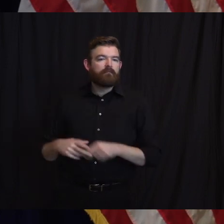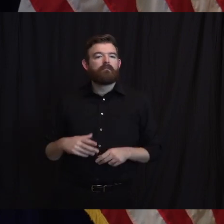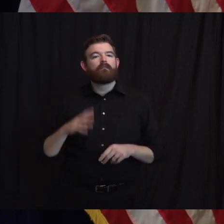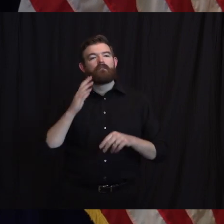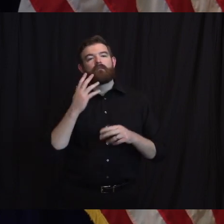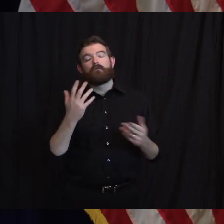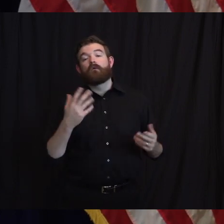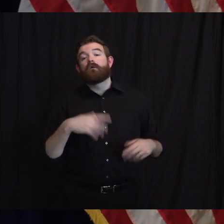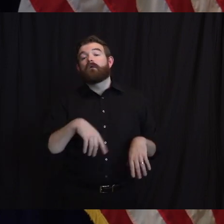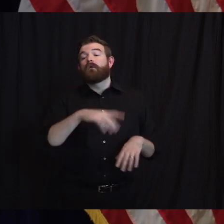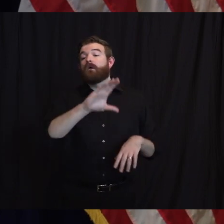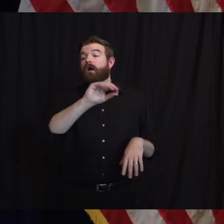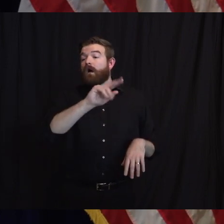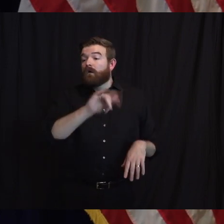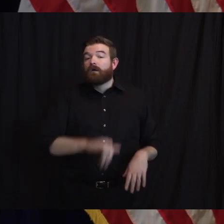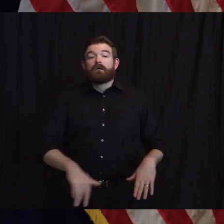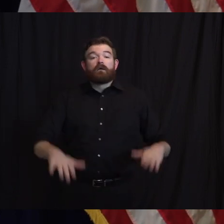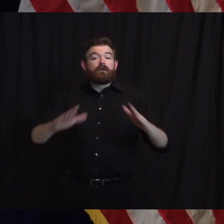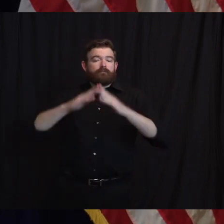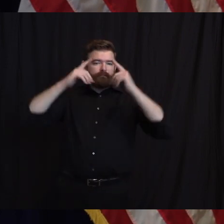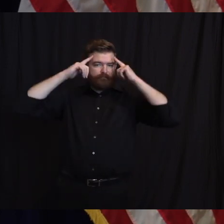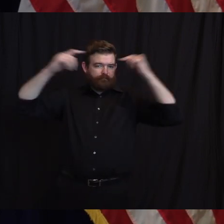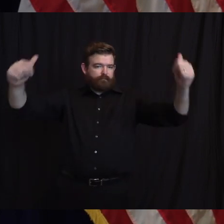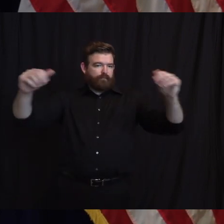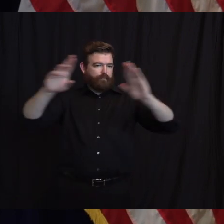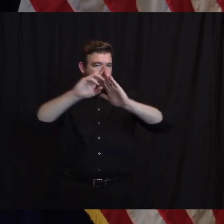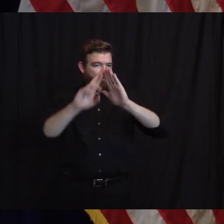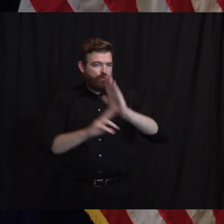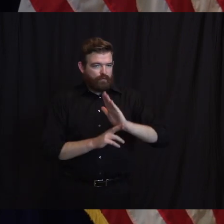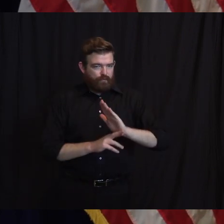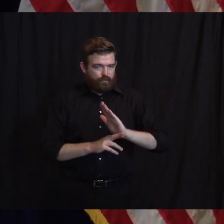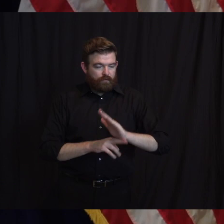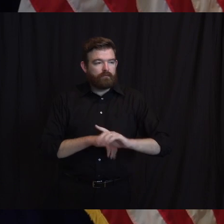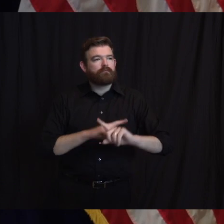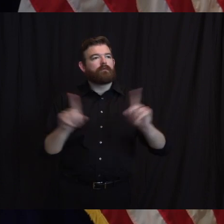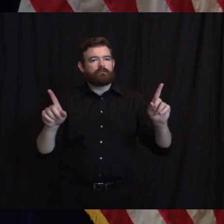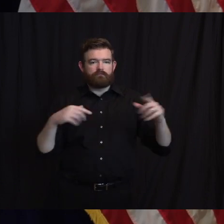matters, strong preference for face coverings. You all figure out how